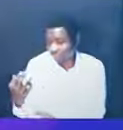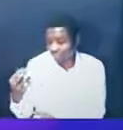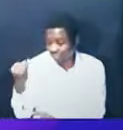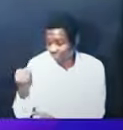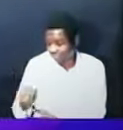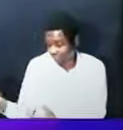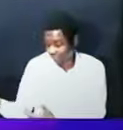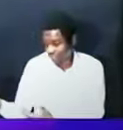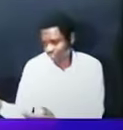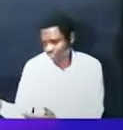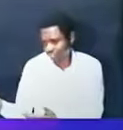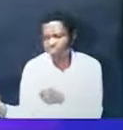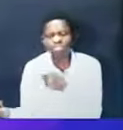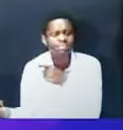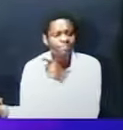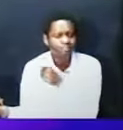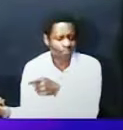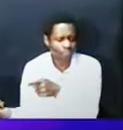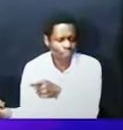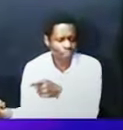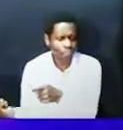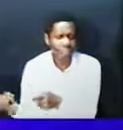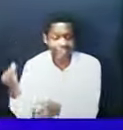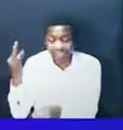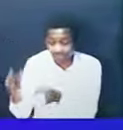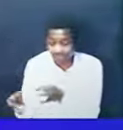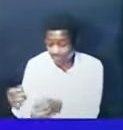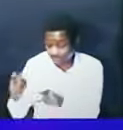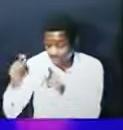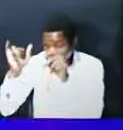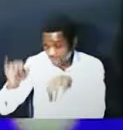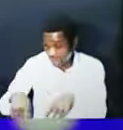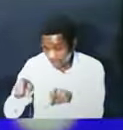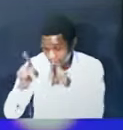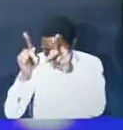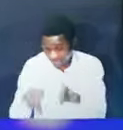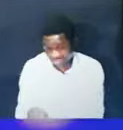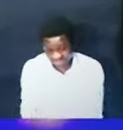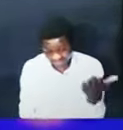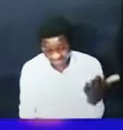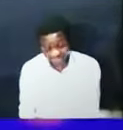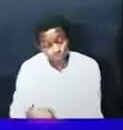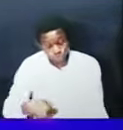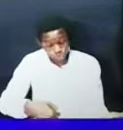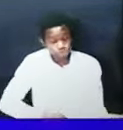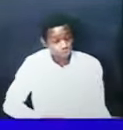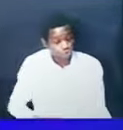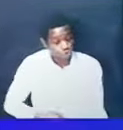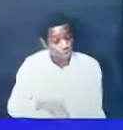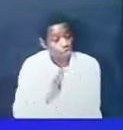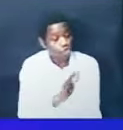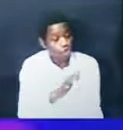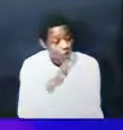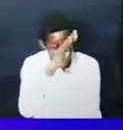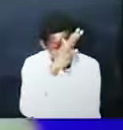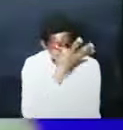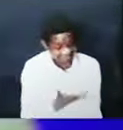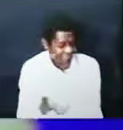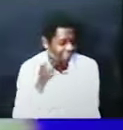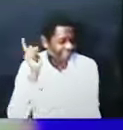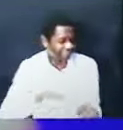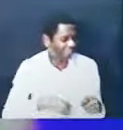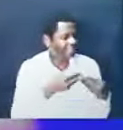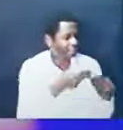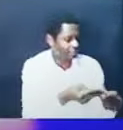he owns the whole estate. Na me say odidi fo no ye akokwa yi de no ma nyina ye ne dia oyewura wo